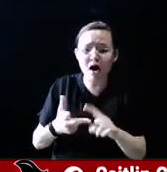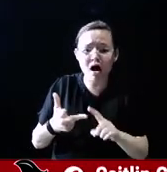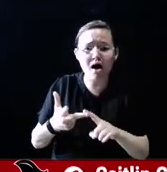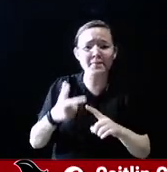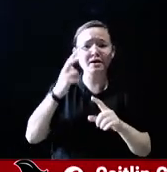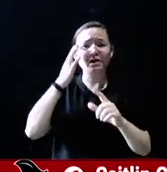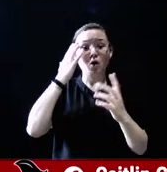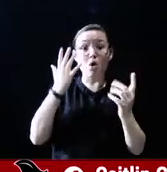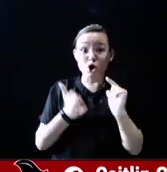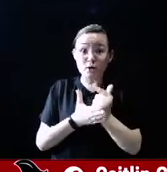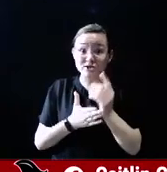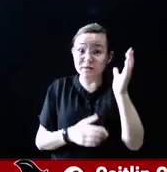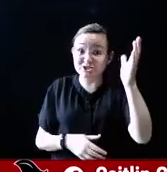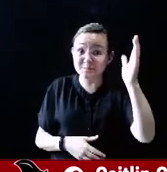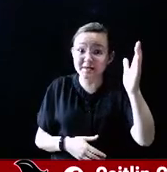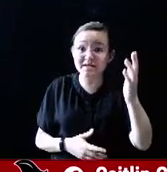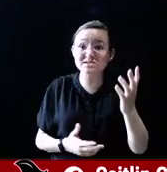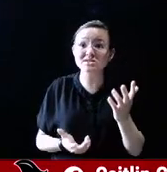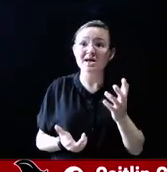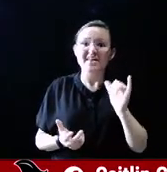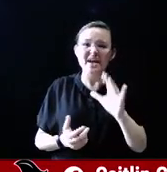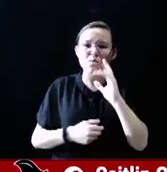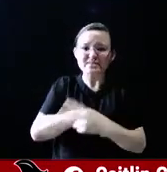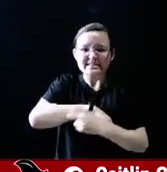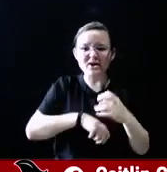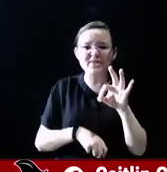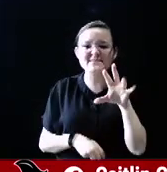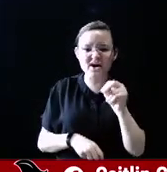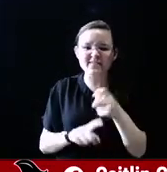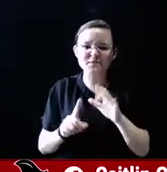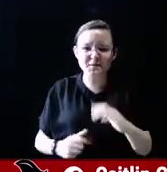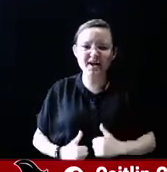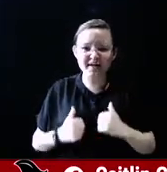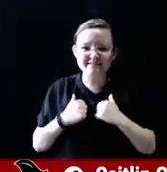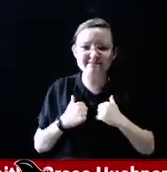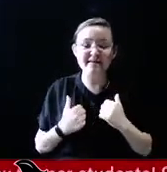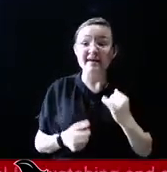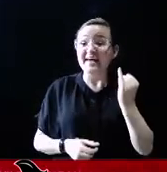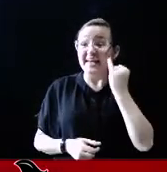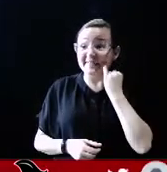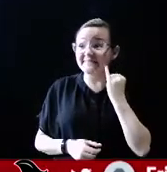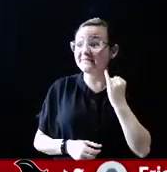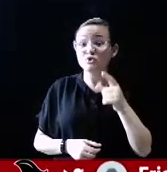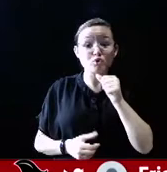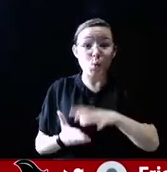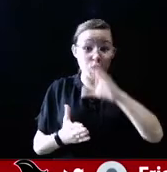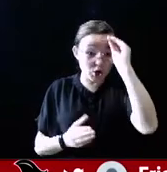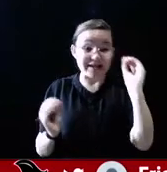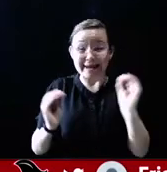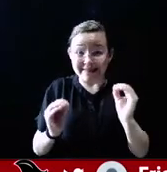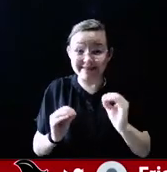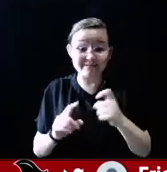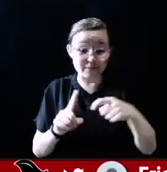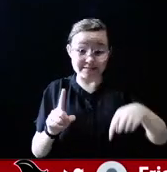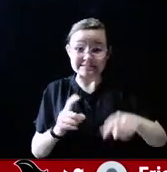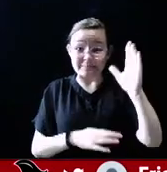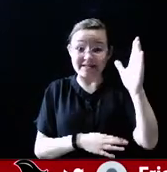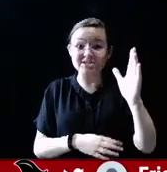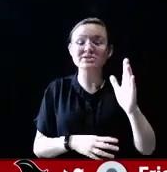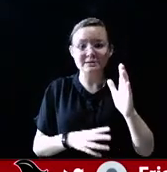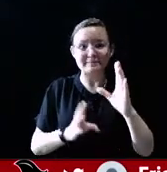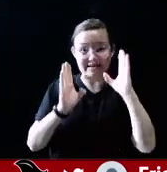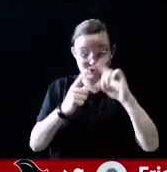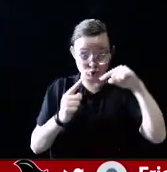a graduation speech, will suck the fun out of your life. If you take nothing else from this speech, listen to